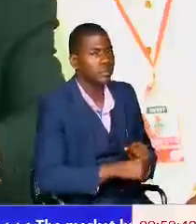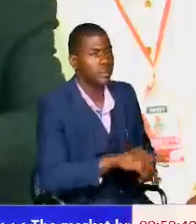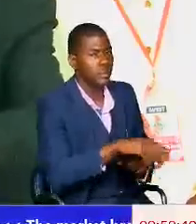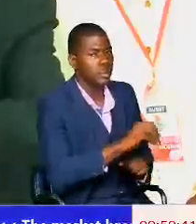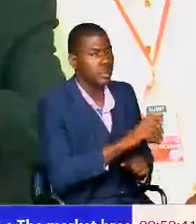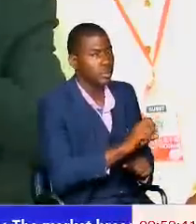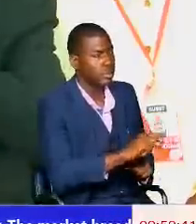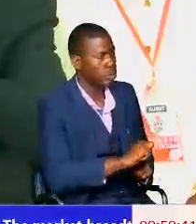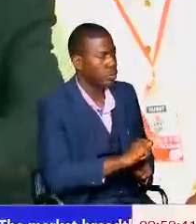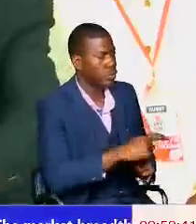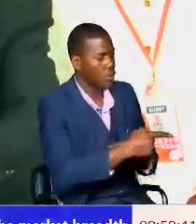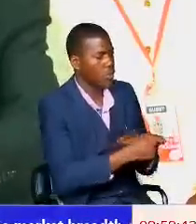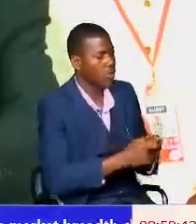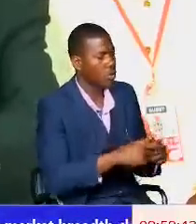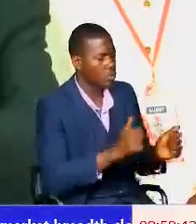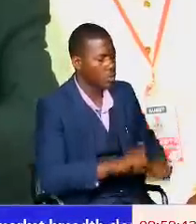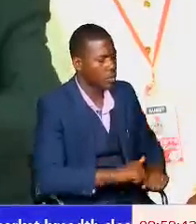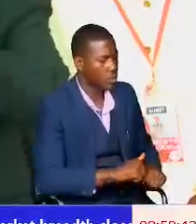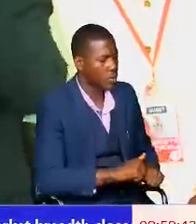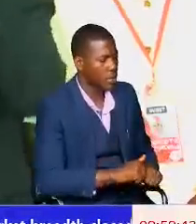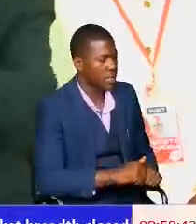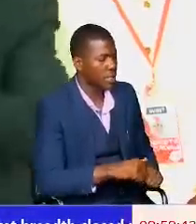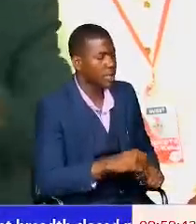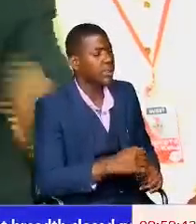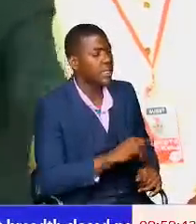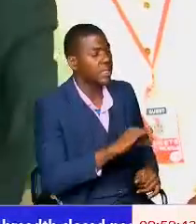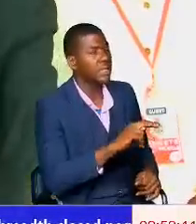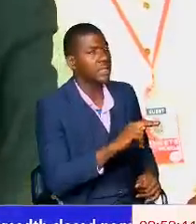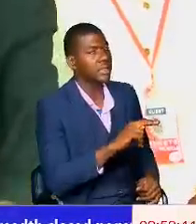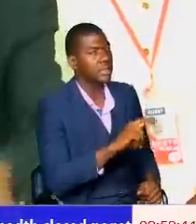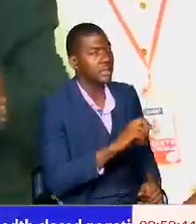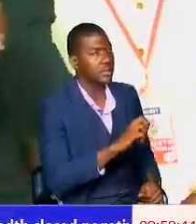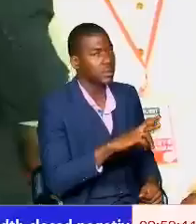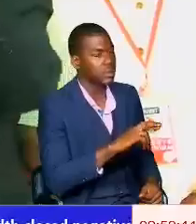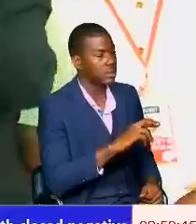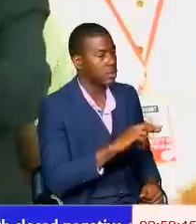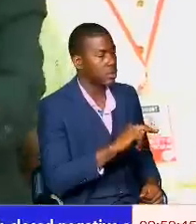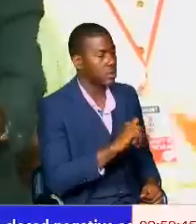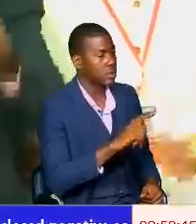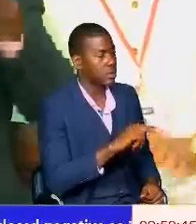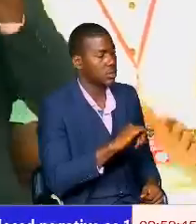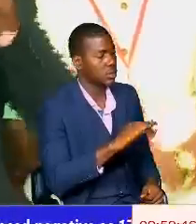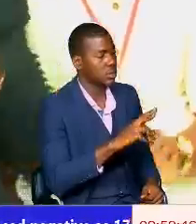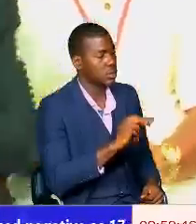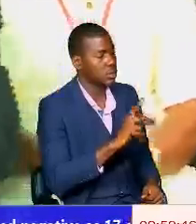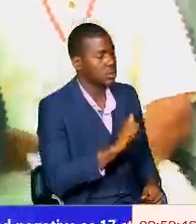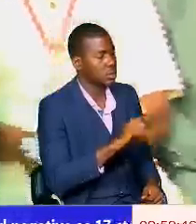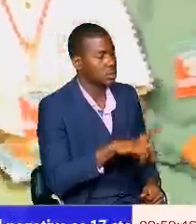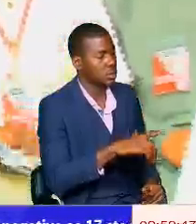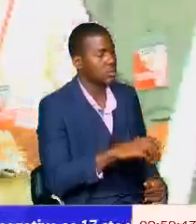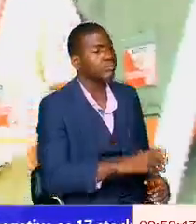register your for your international passport and come back and pick it from there. Hey!